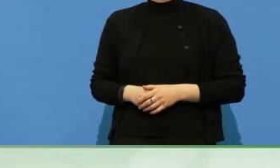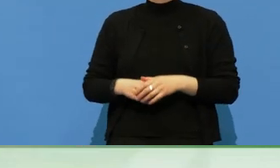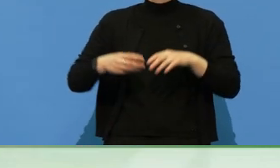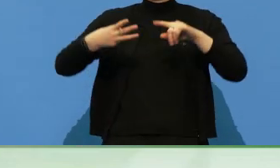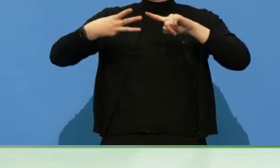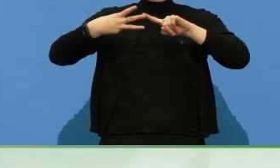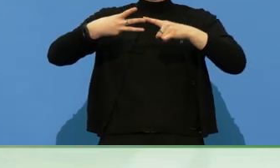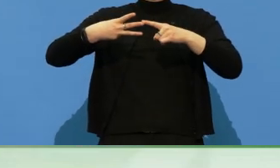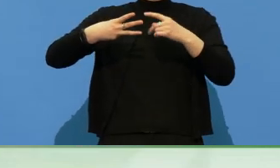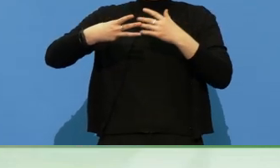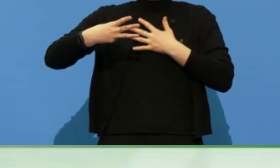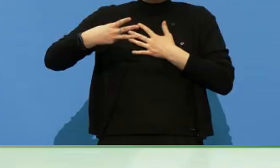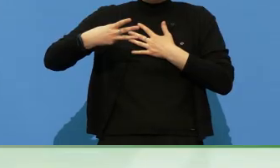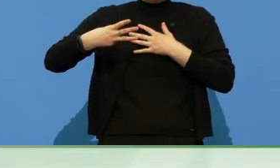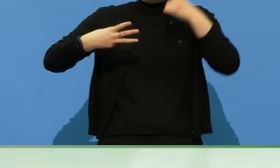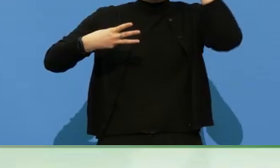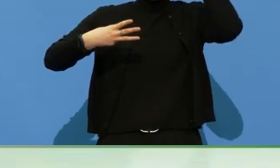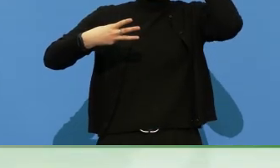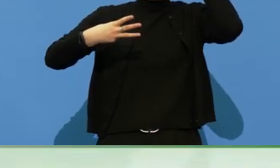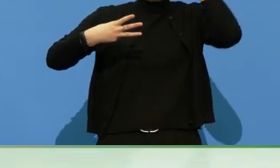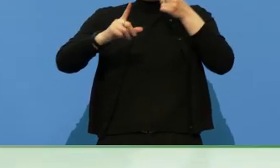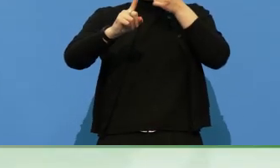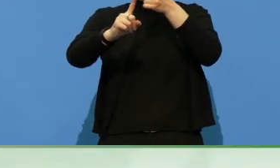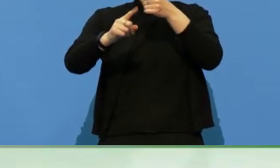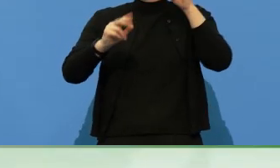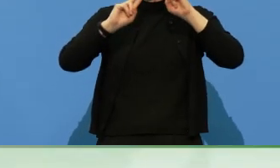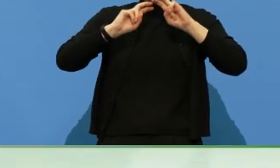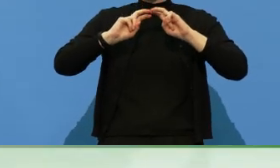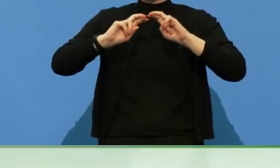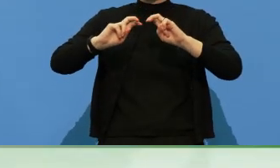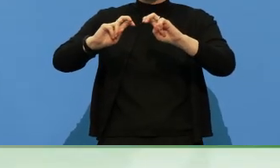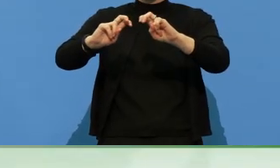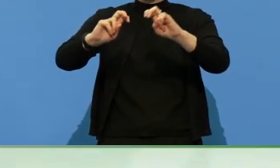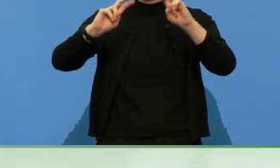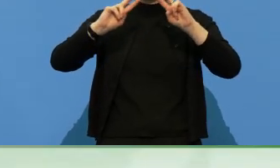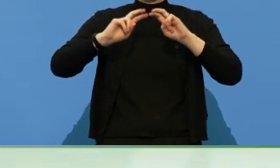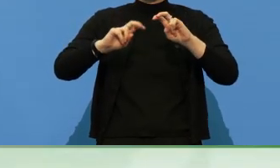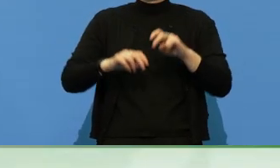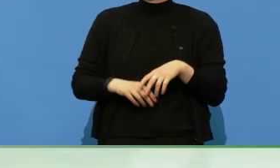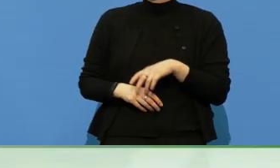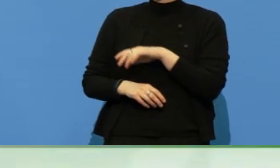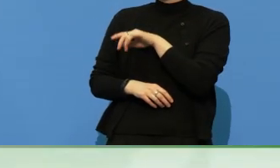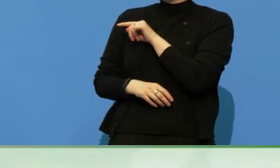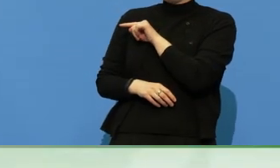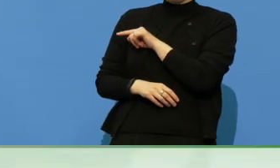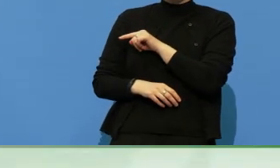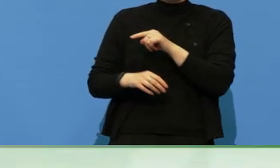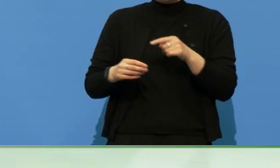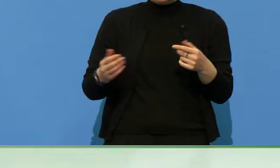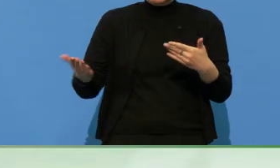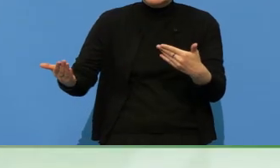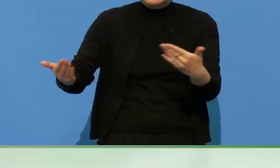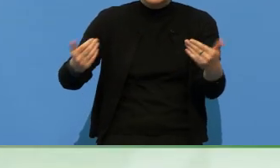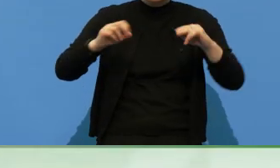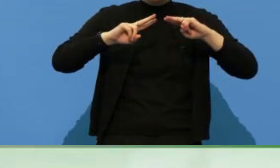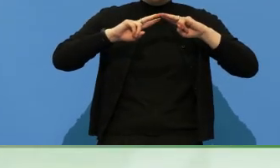building some group of researchers, French and foreigners, who are disabled, who